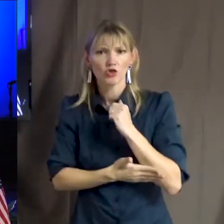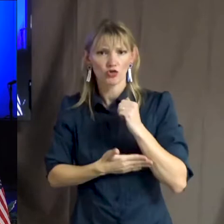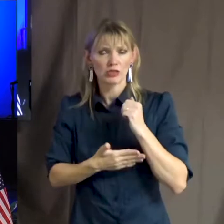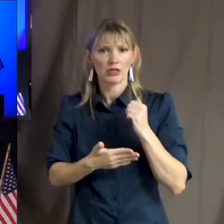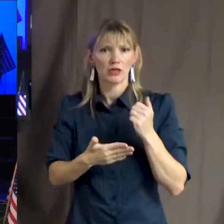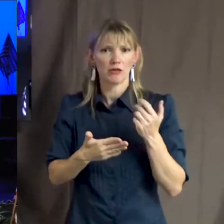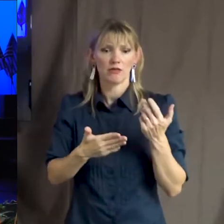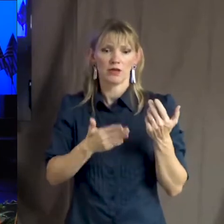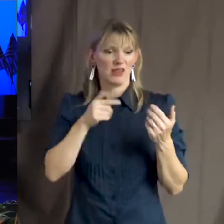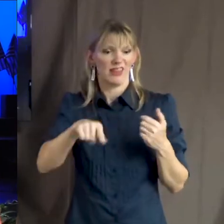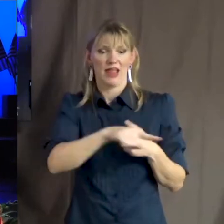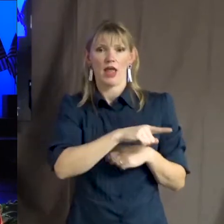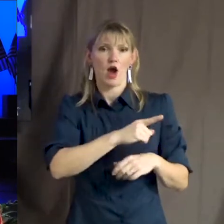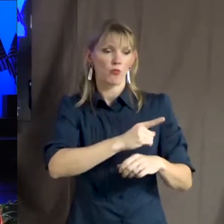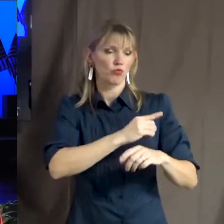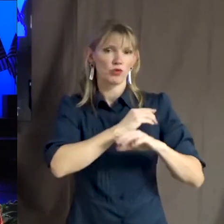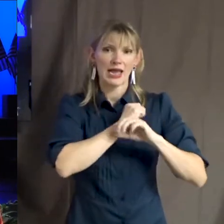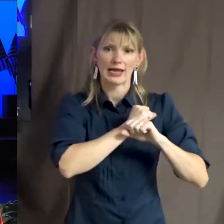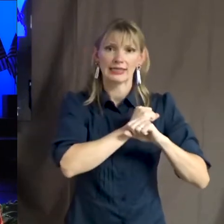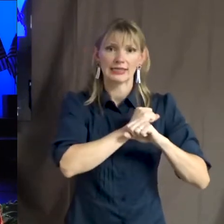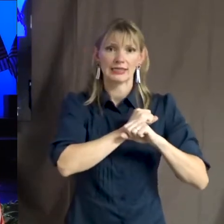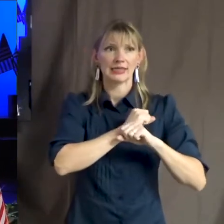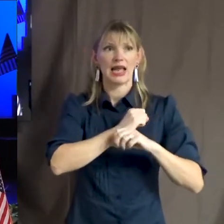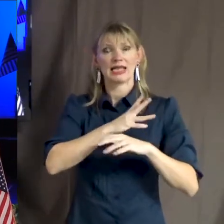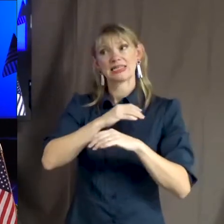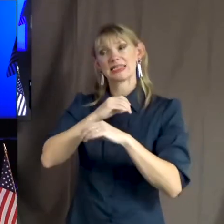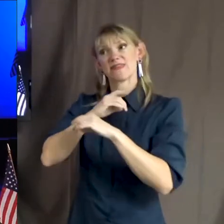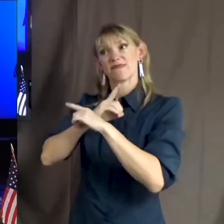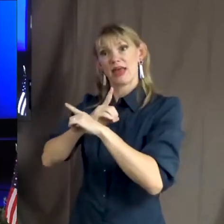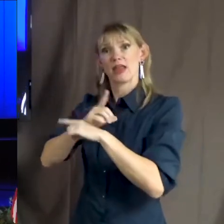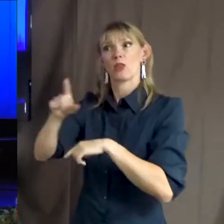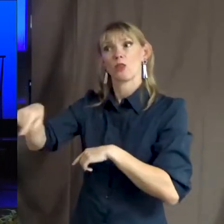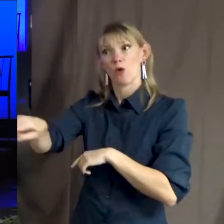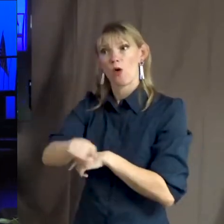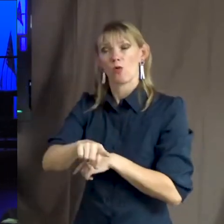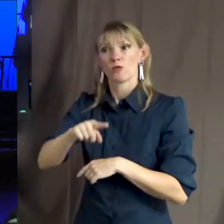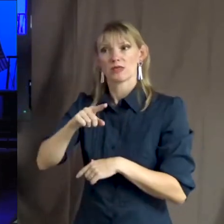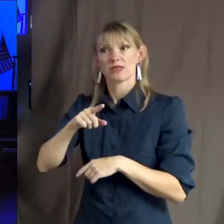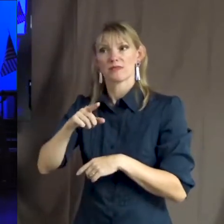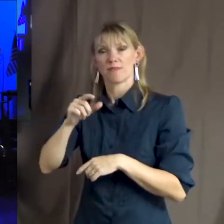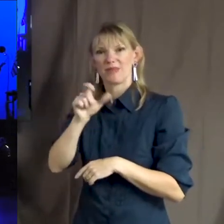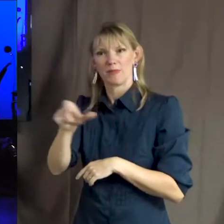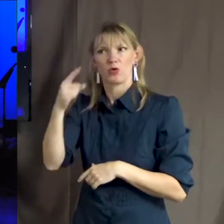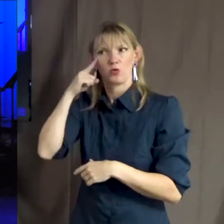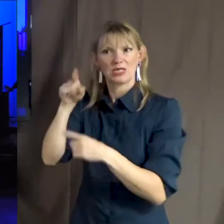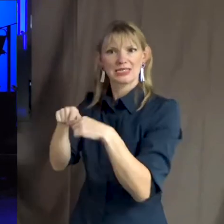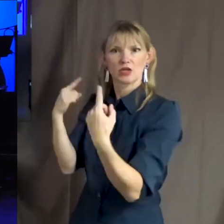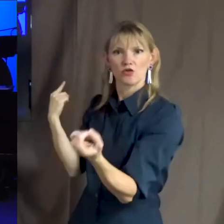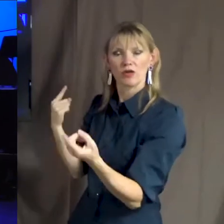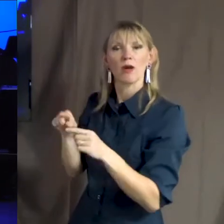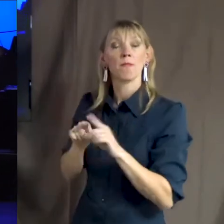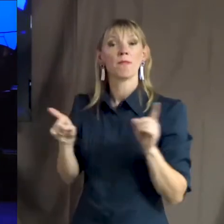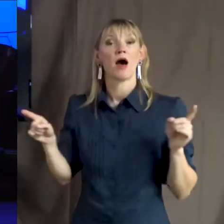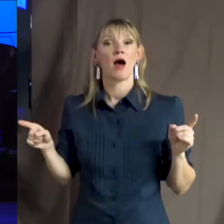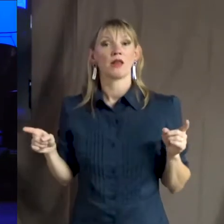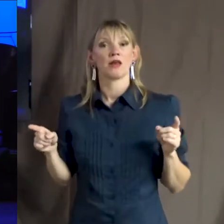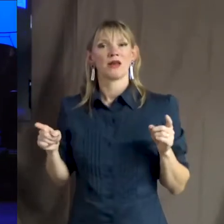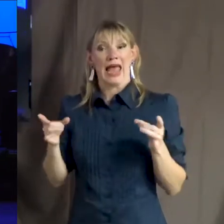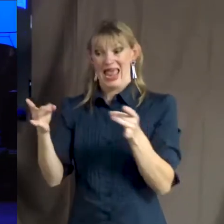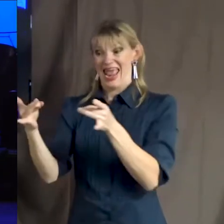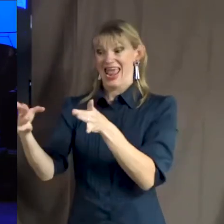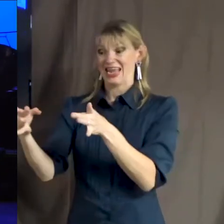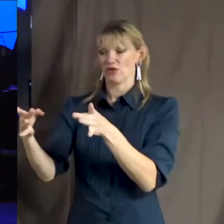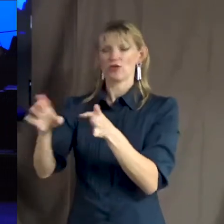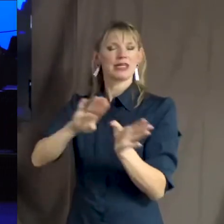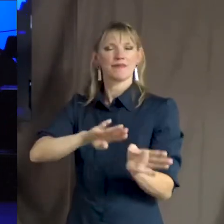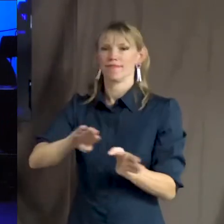be protected in that, and especially defend the rights of the people that you disagree with that are criticizing it. But abhor hatred.